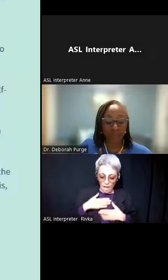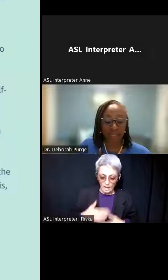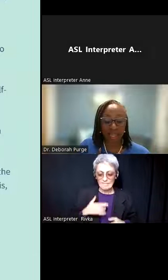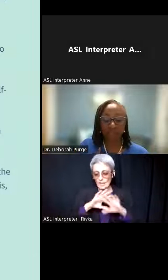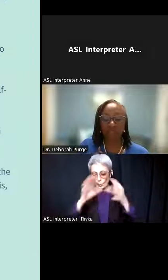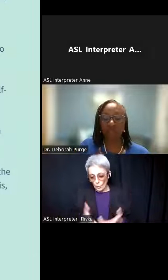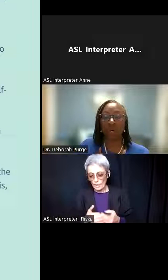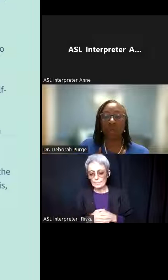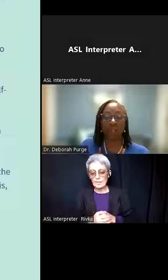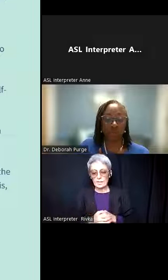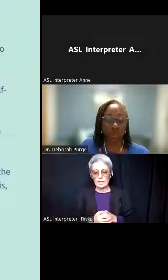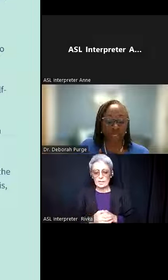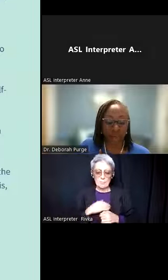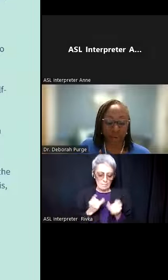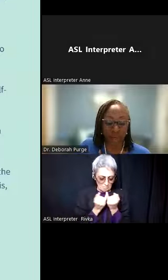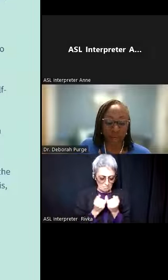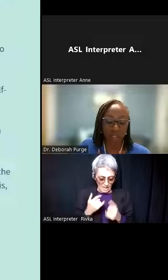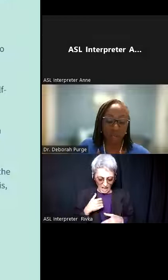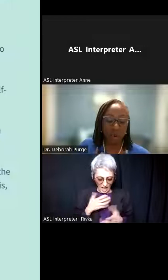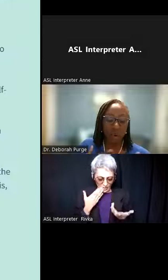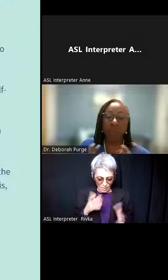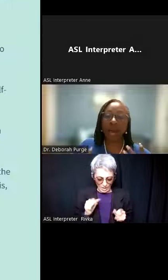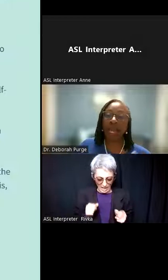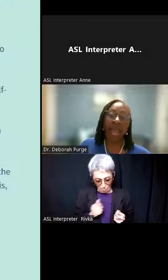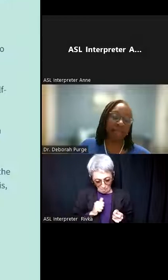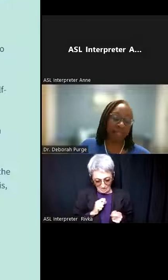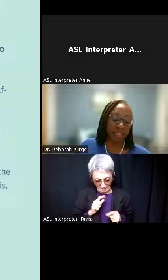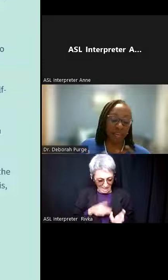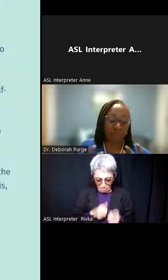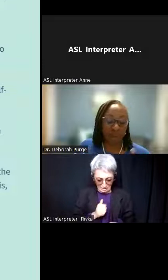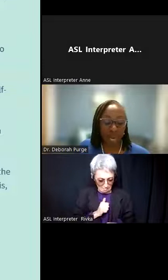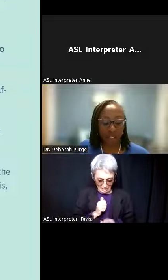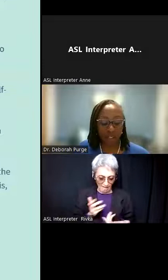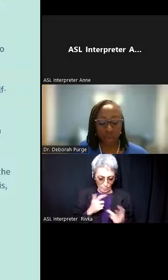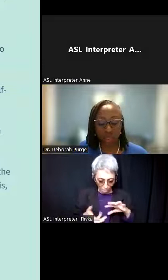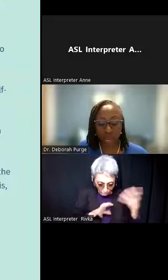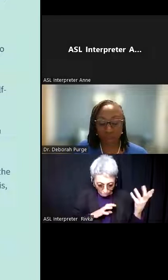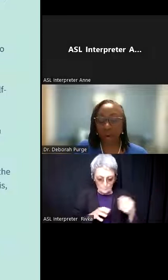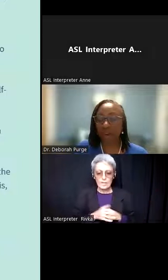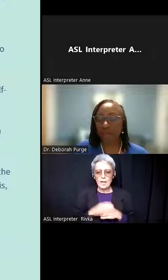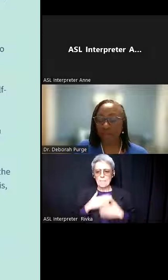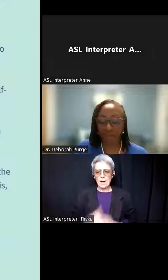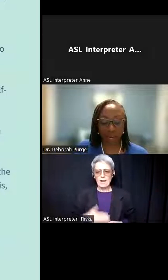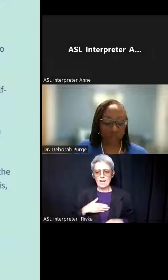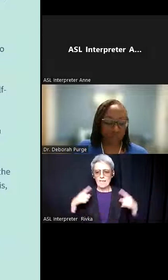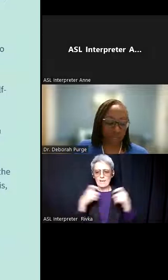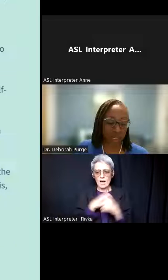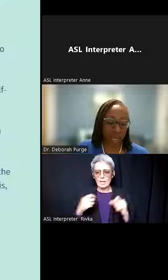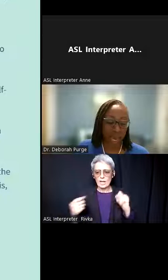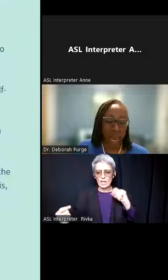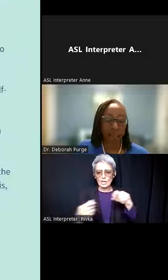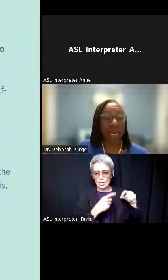trust myself to control myself. So our body has these complex neural network and feedback